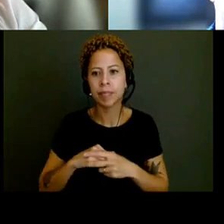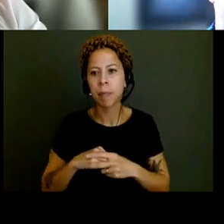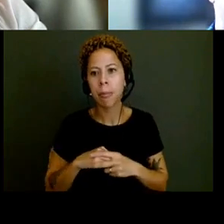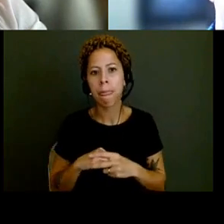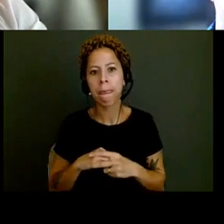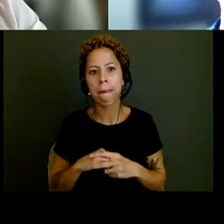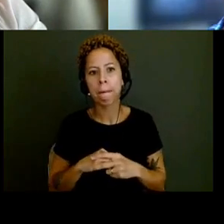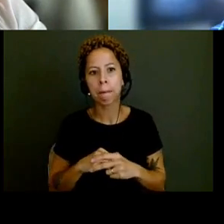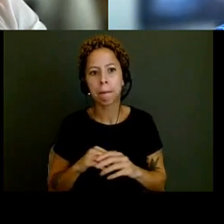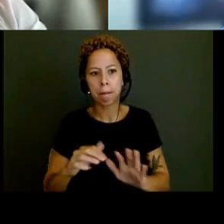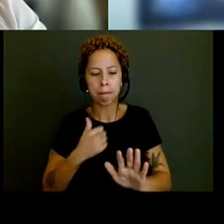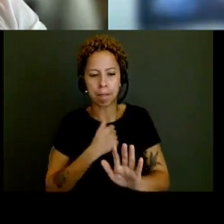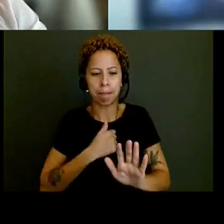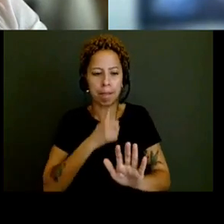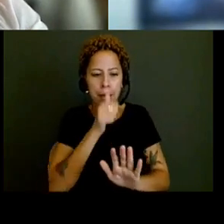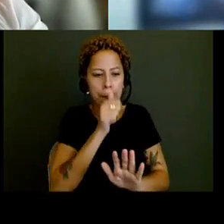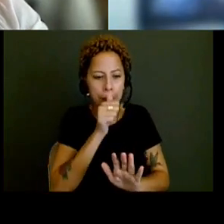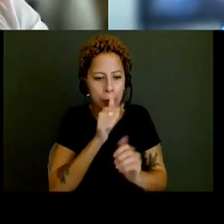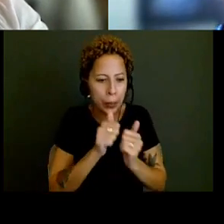Sorry, just bear with me for a minute here.